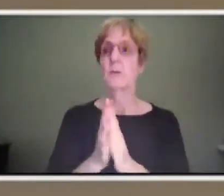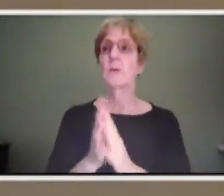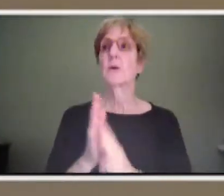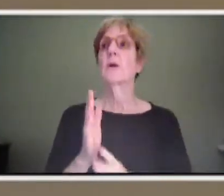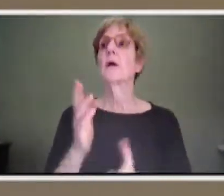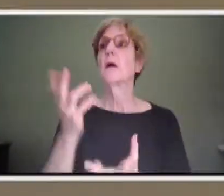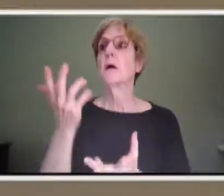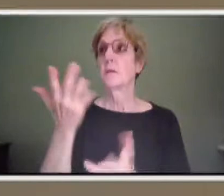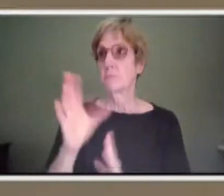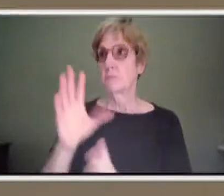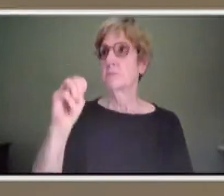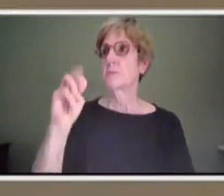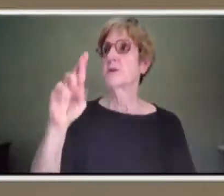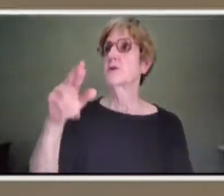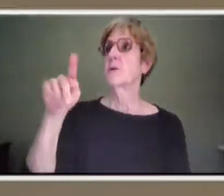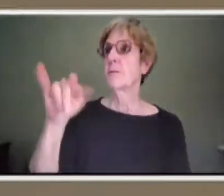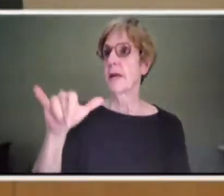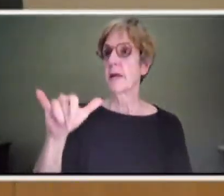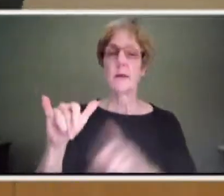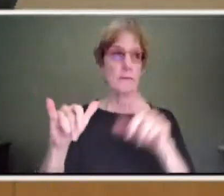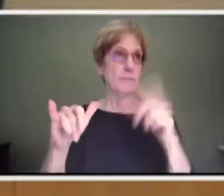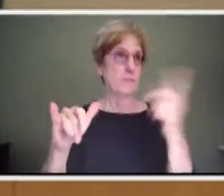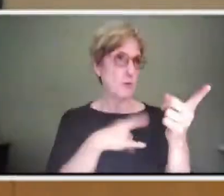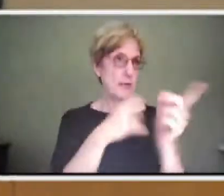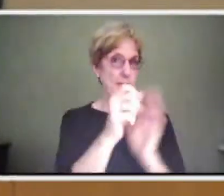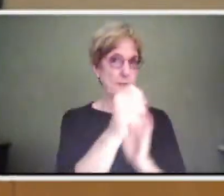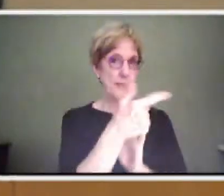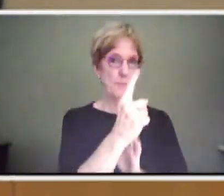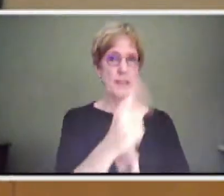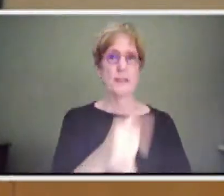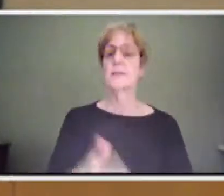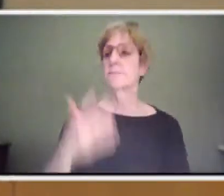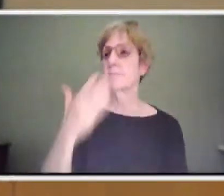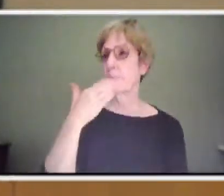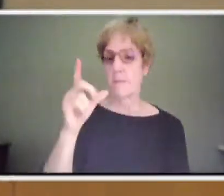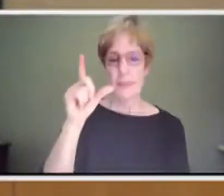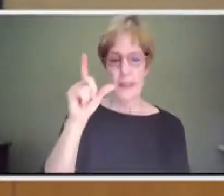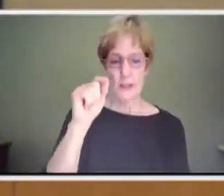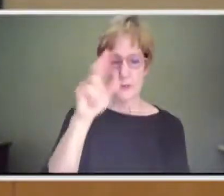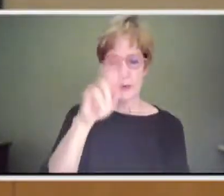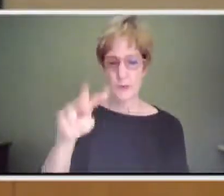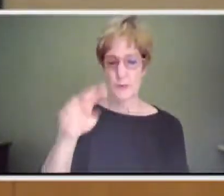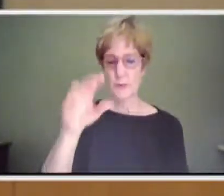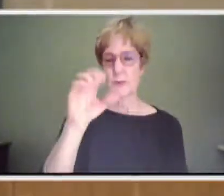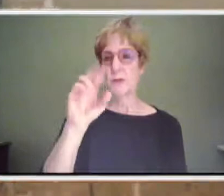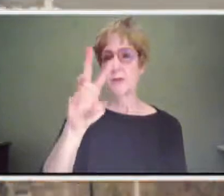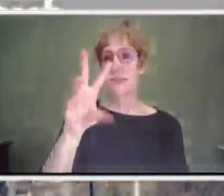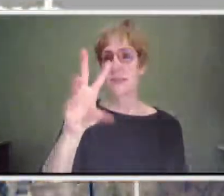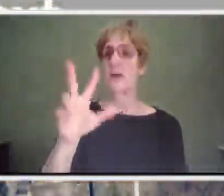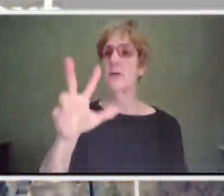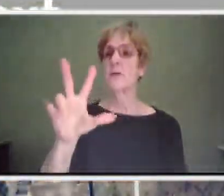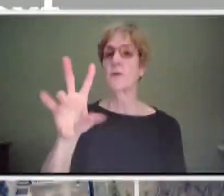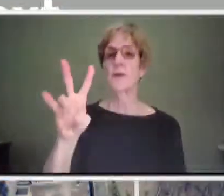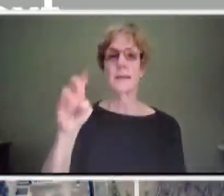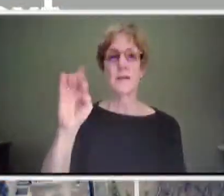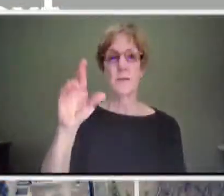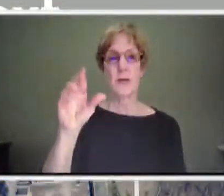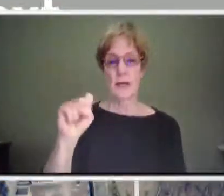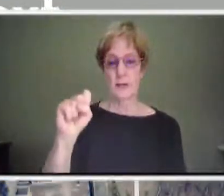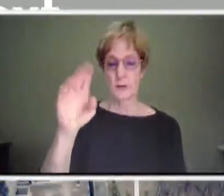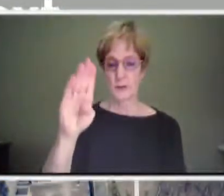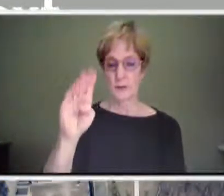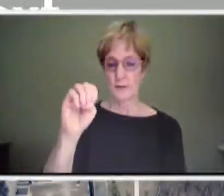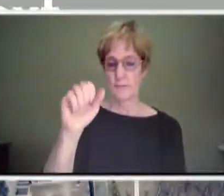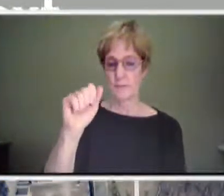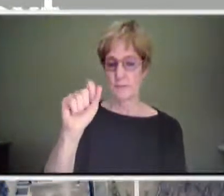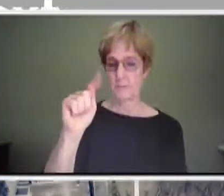Pettin's presentation, Mr. Brown, you will have 10 minutes. All right, thank you. 2022-065, it's just over 37 acres off Beatties Ford Road, just south